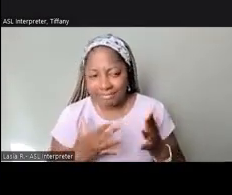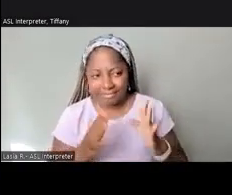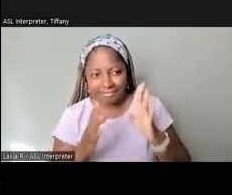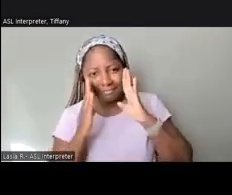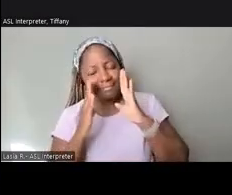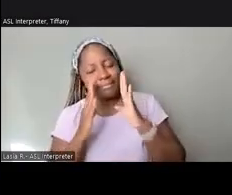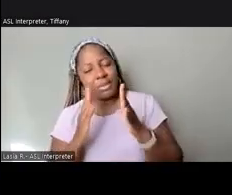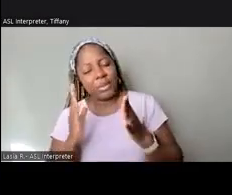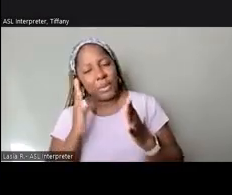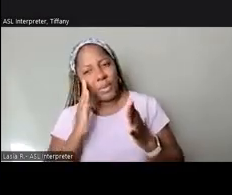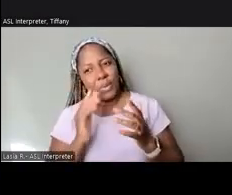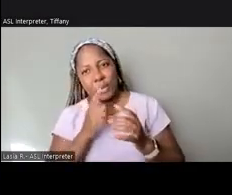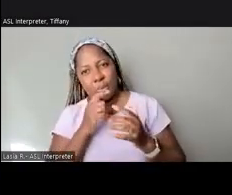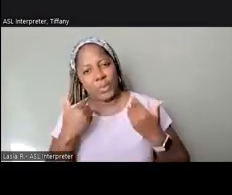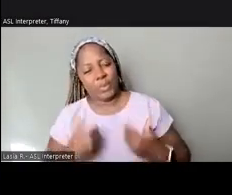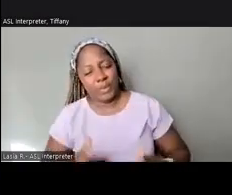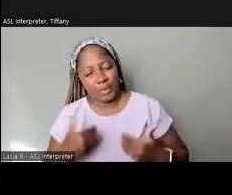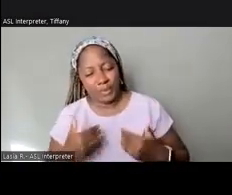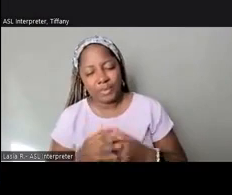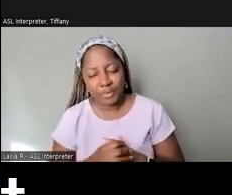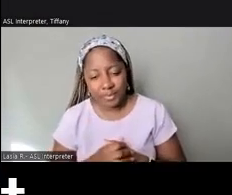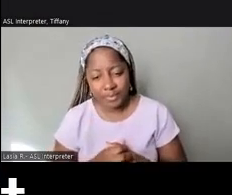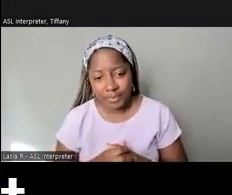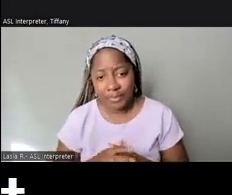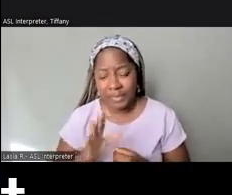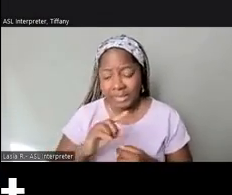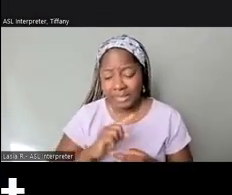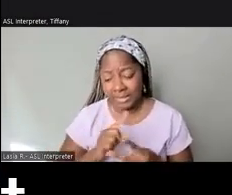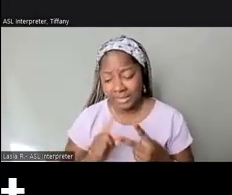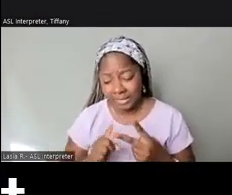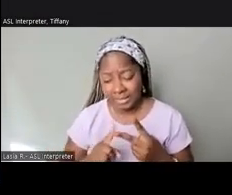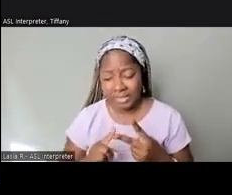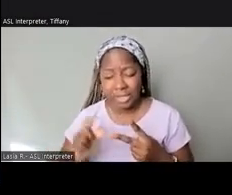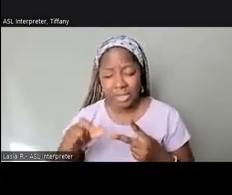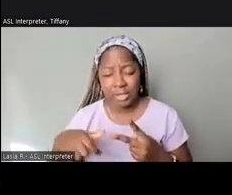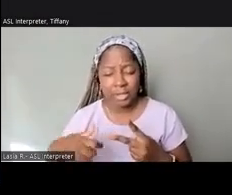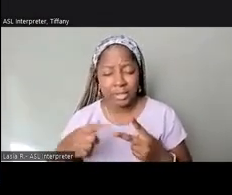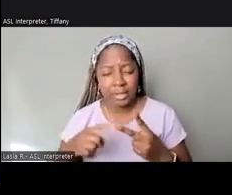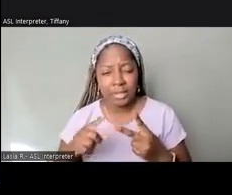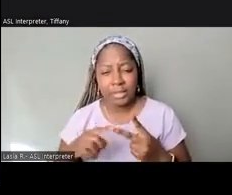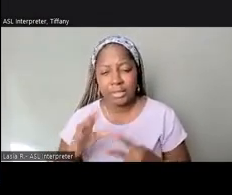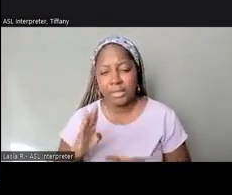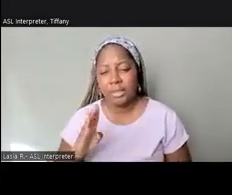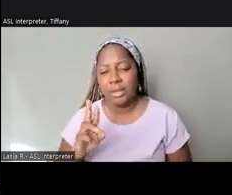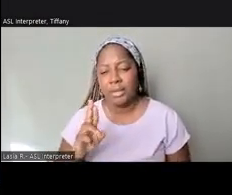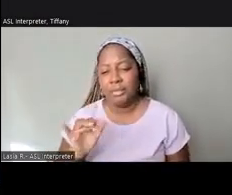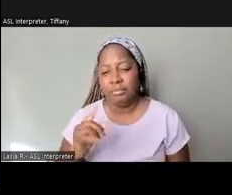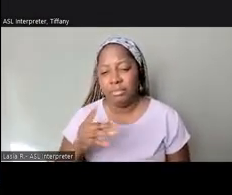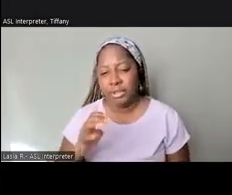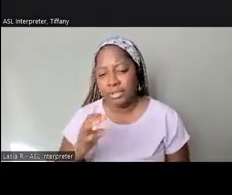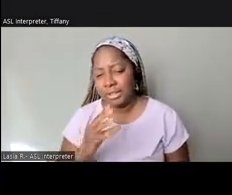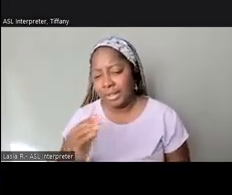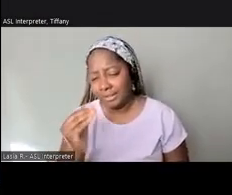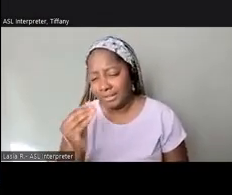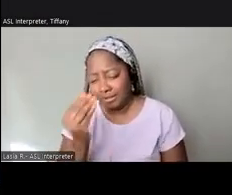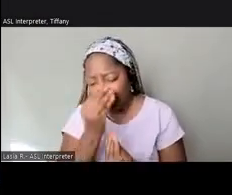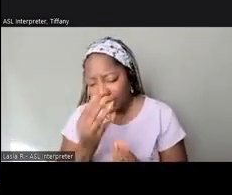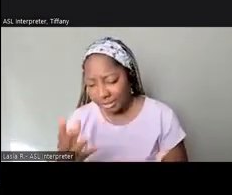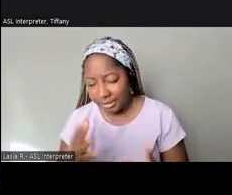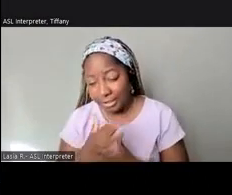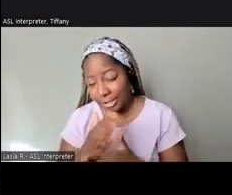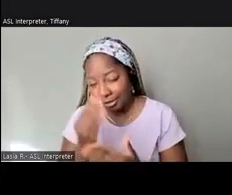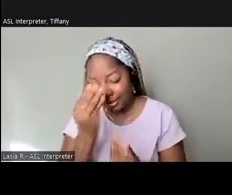is bridge and share, so that way these sort of 2 worlds of like the system that we're living